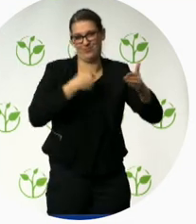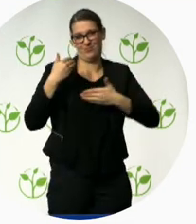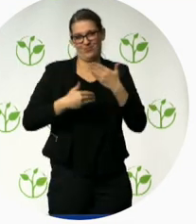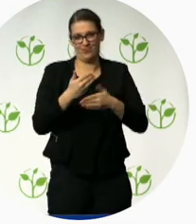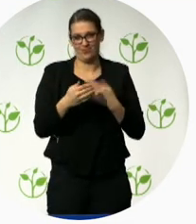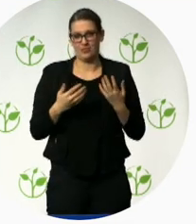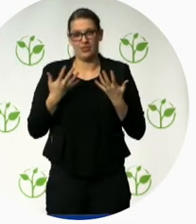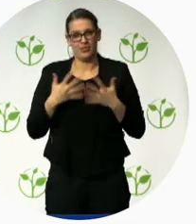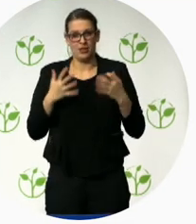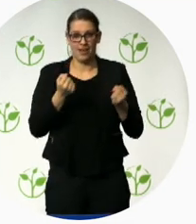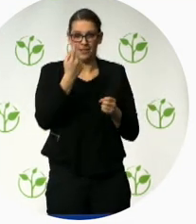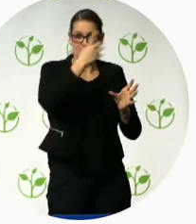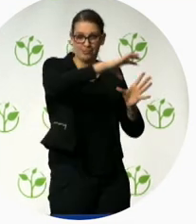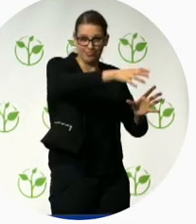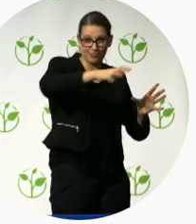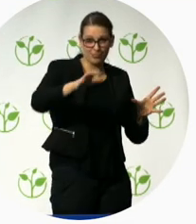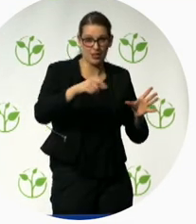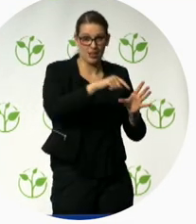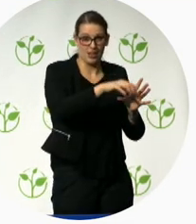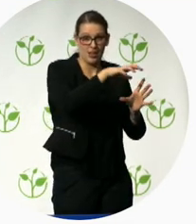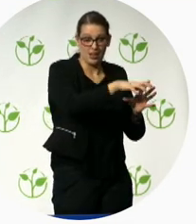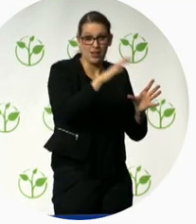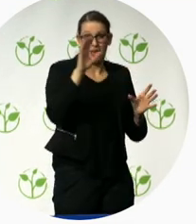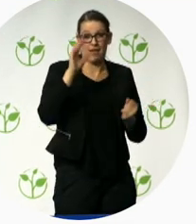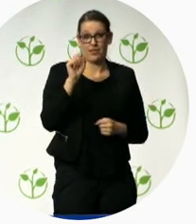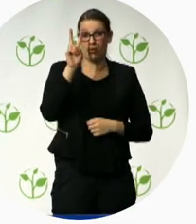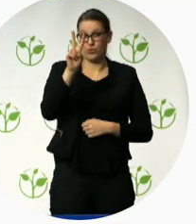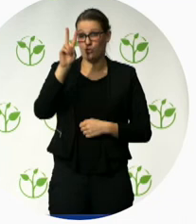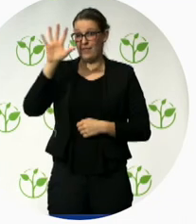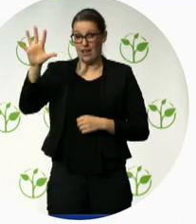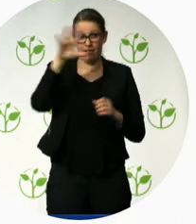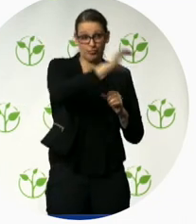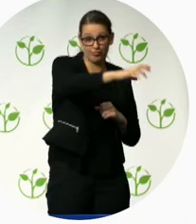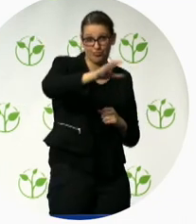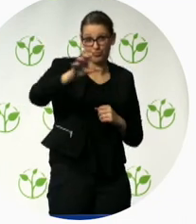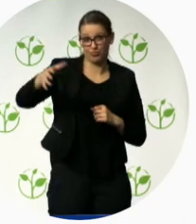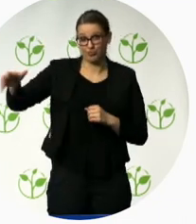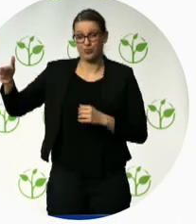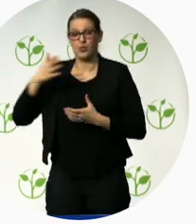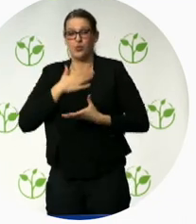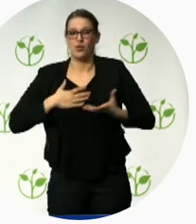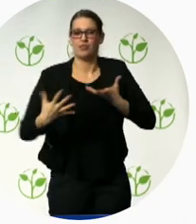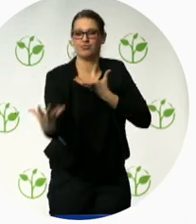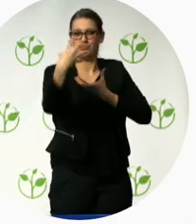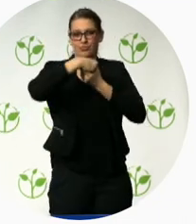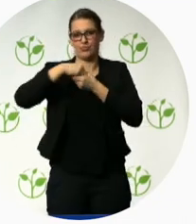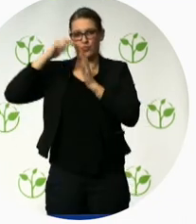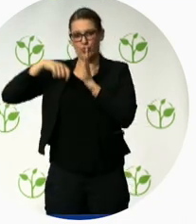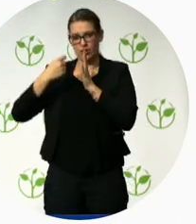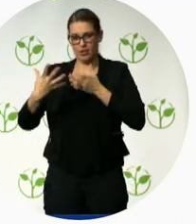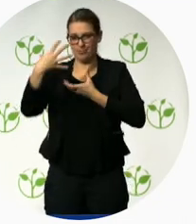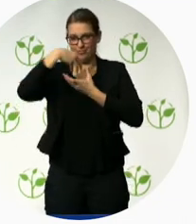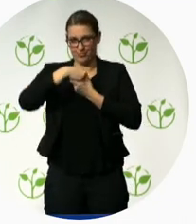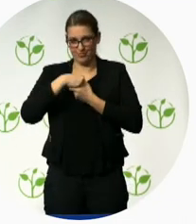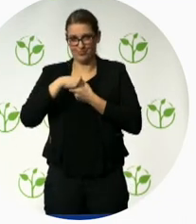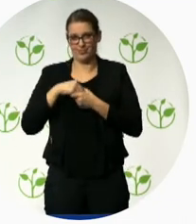pilot. And from the very beginning, if you want to know the cost sharing, 60%, let's say, tentatively is invested by Karuna, 40%